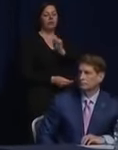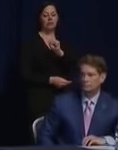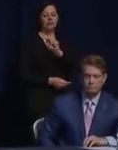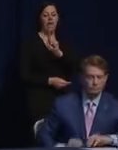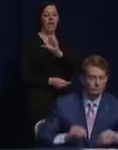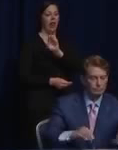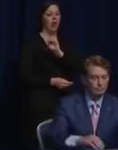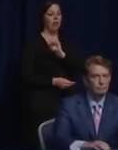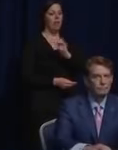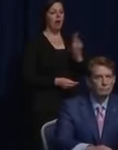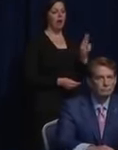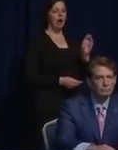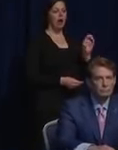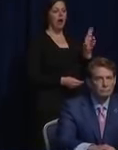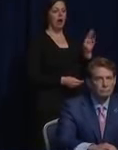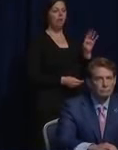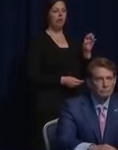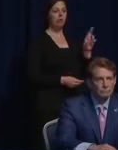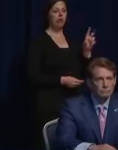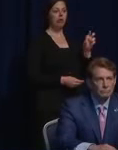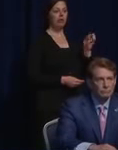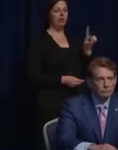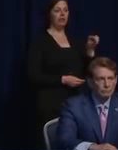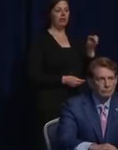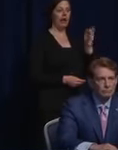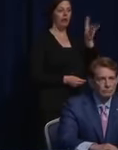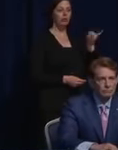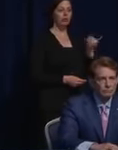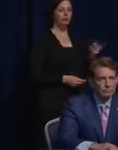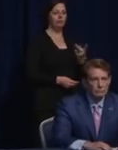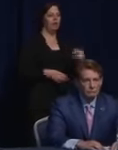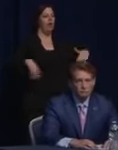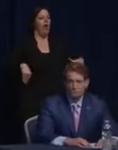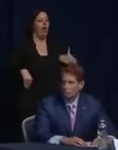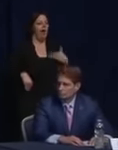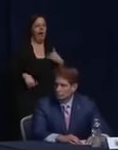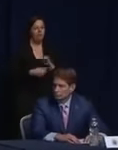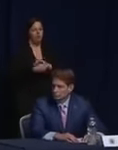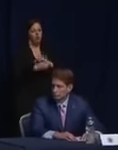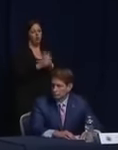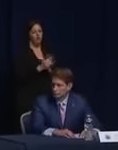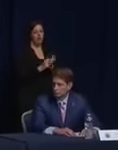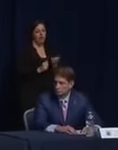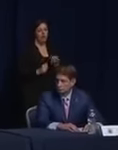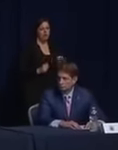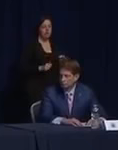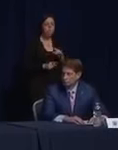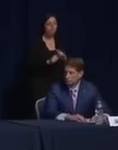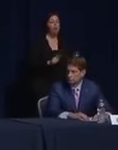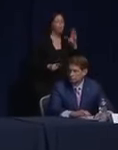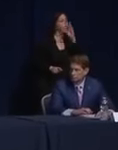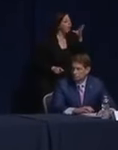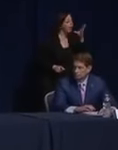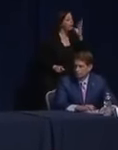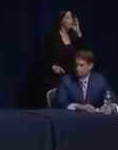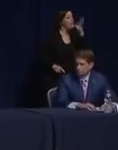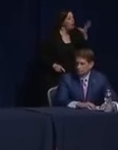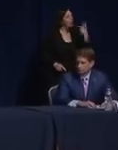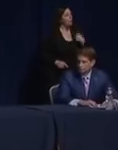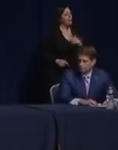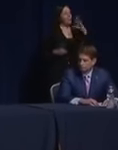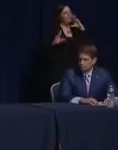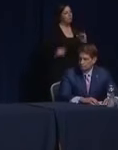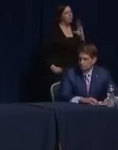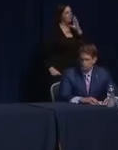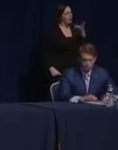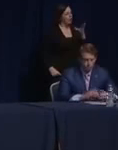so far. And it will be in all. I just want everyone to know that. Amen. It will be in all. And the numbers are going up, and they're going up meaningfully. And a big reason